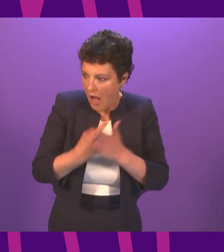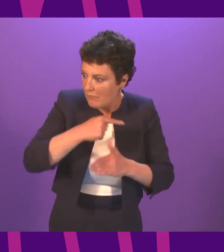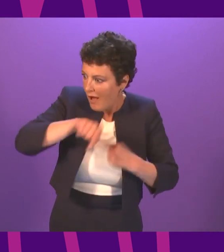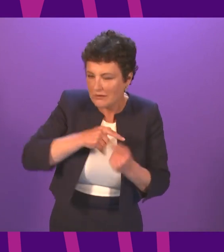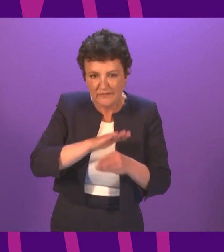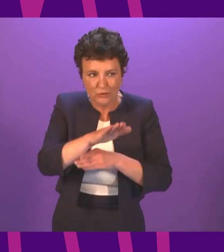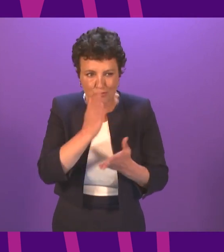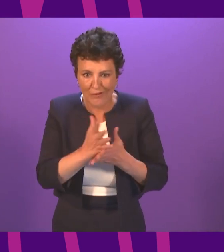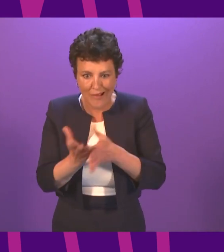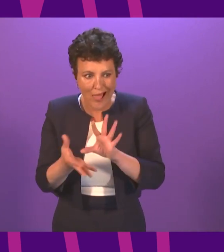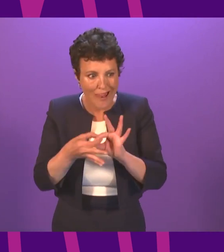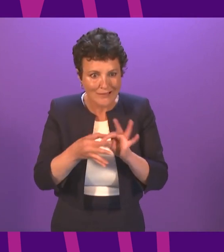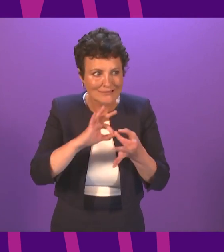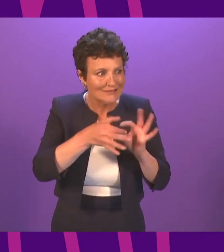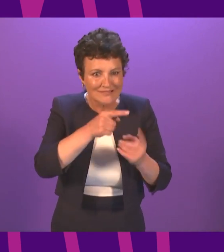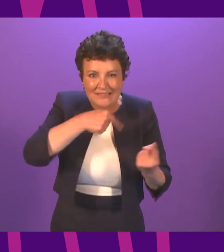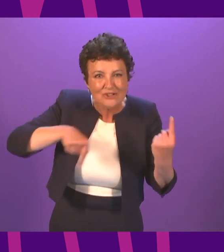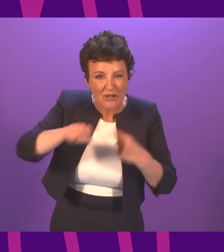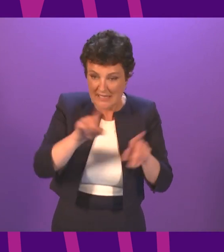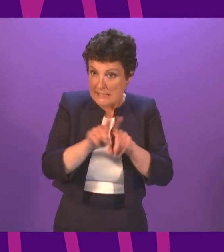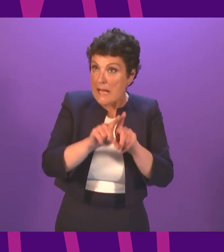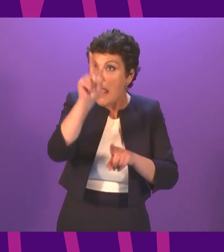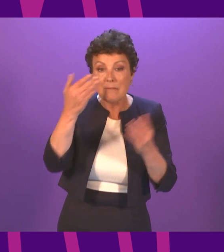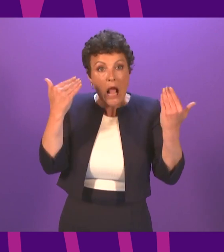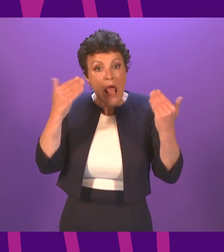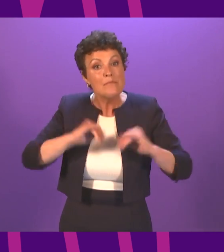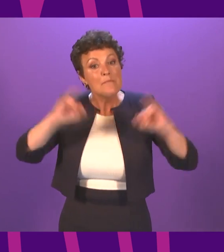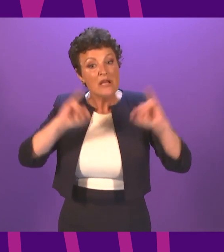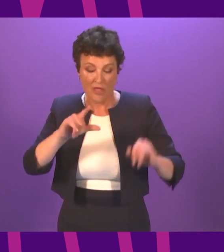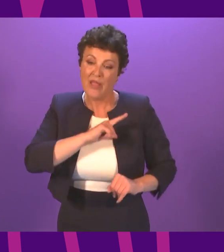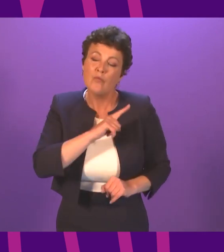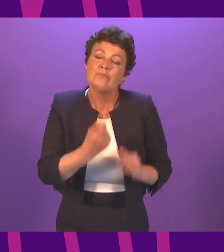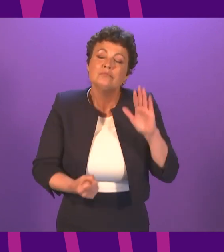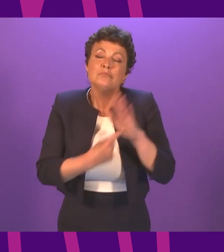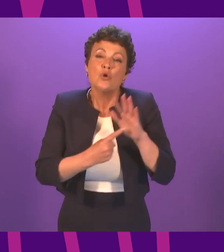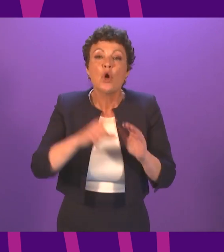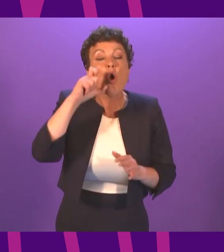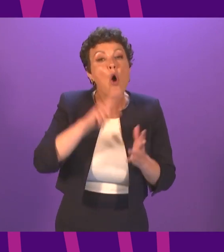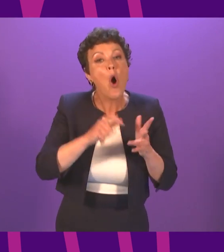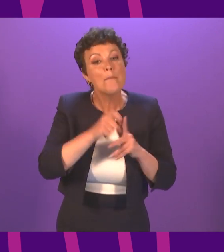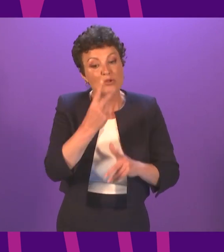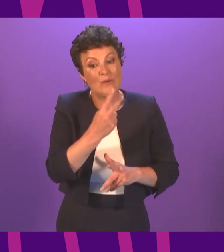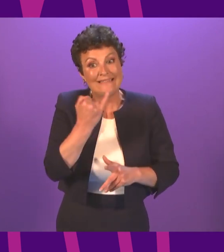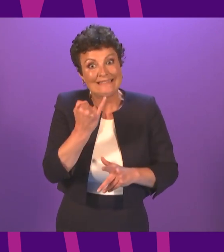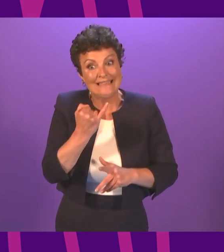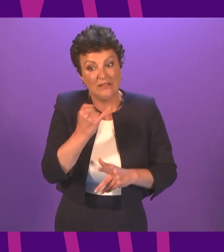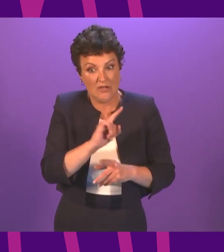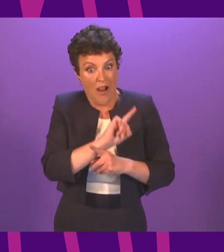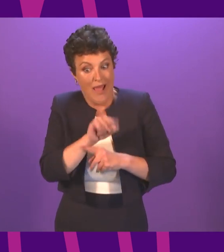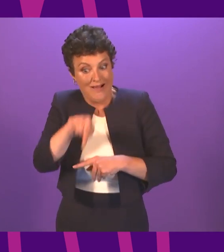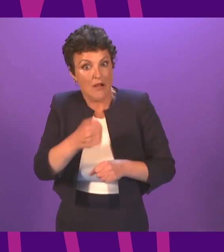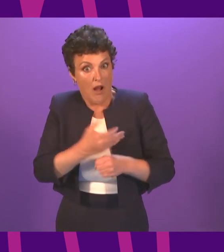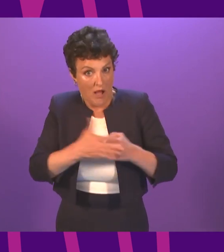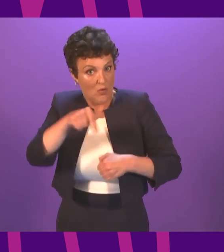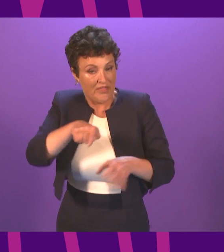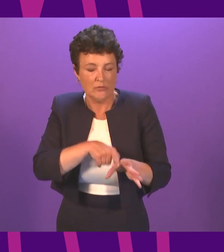we see that in the climate emergency too. That is why COP26 in Glasgow later this year will be such a crucial event